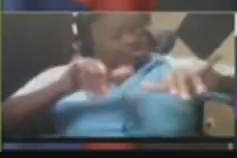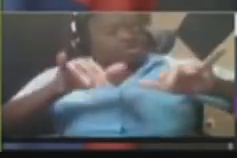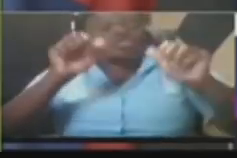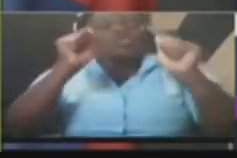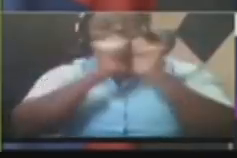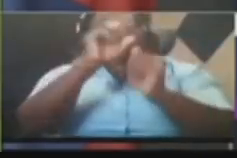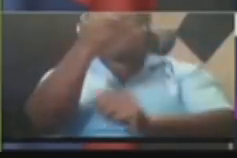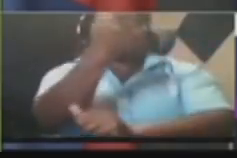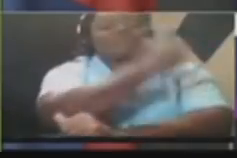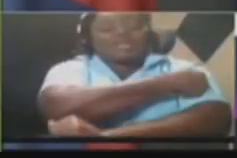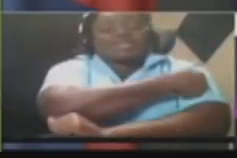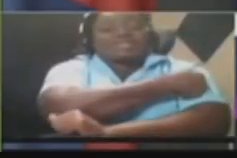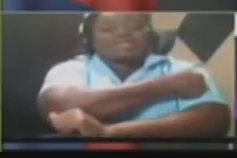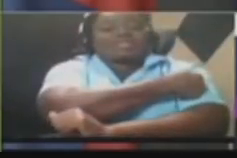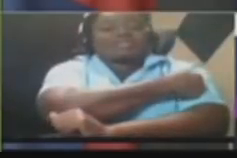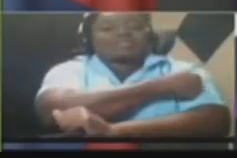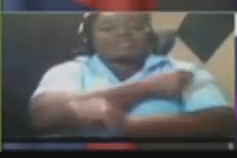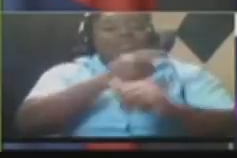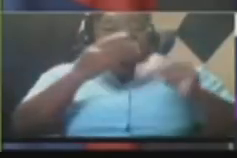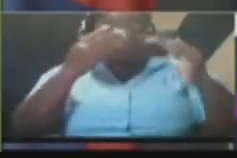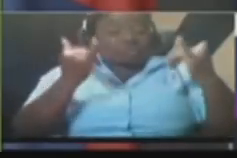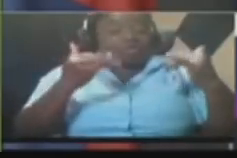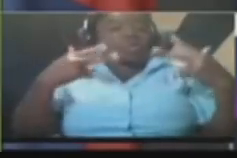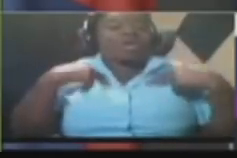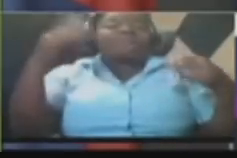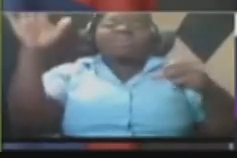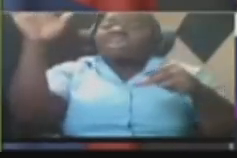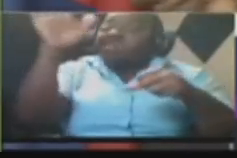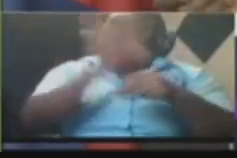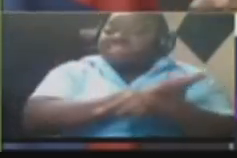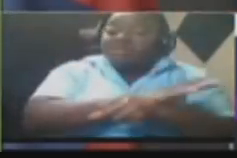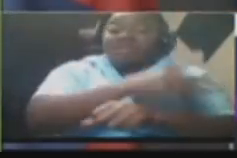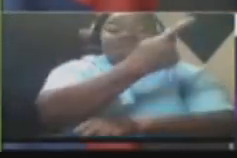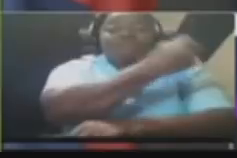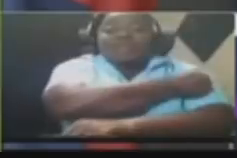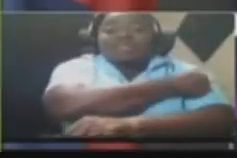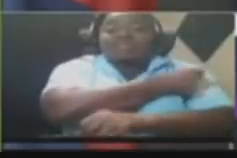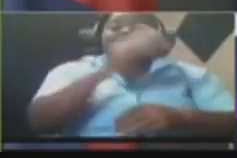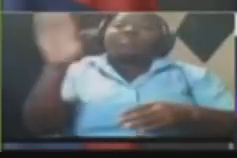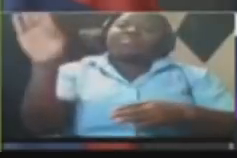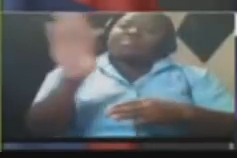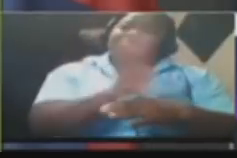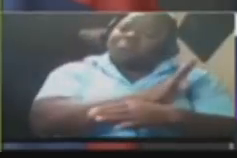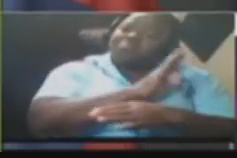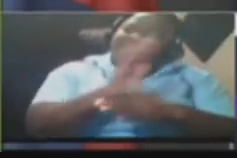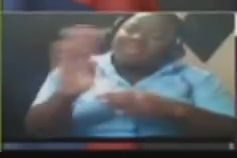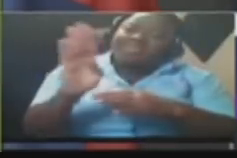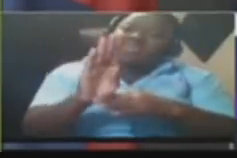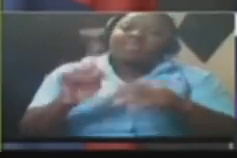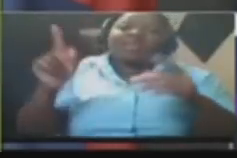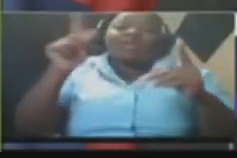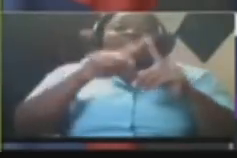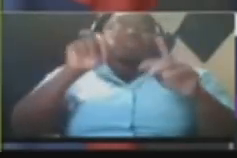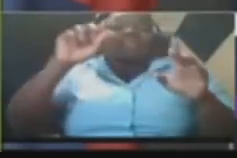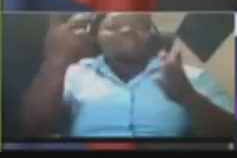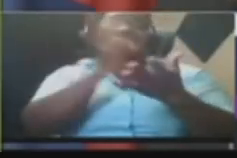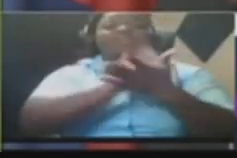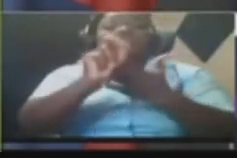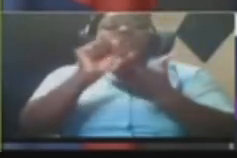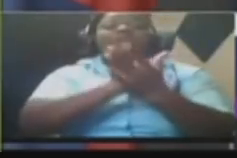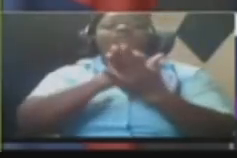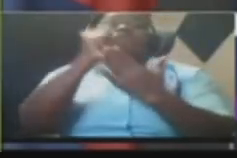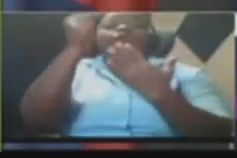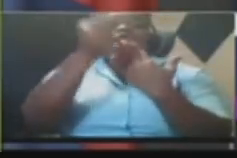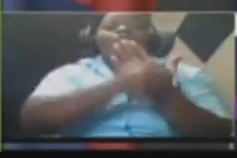as of now, we have enough vaccines in hand to keep us busy until at least the first week of August, into the second week of